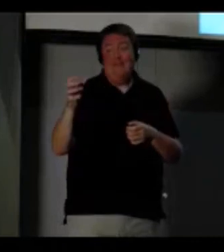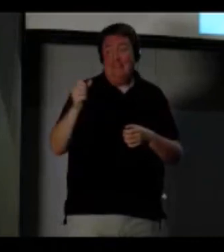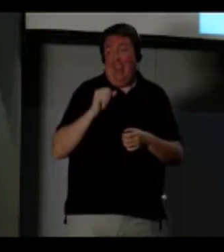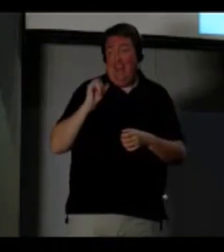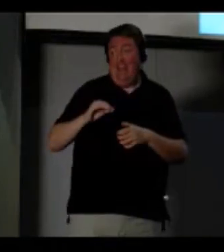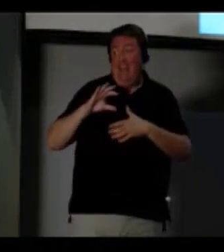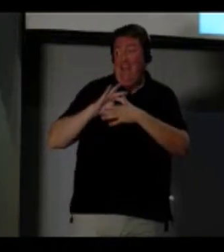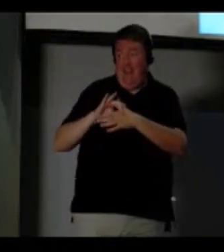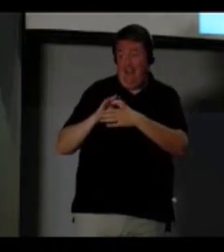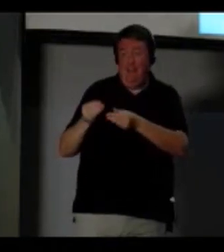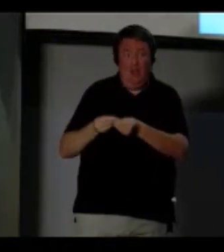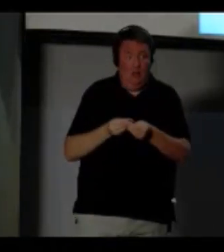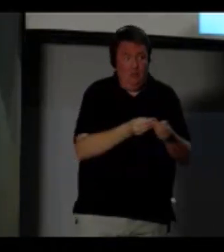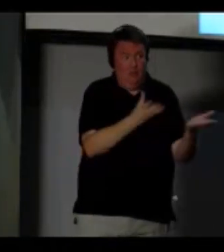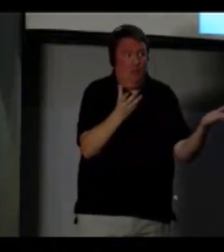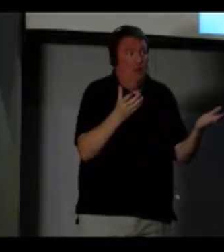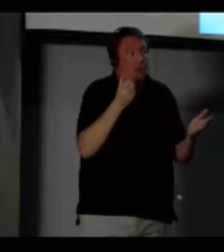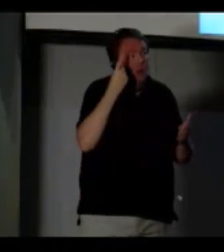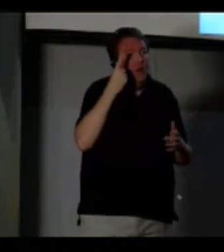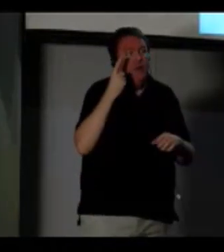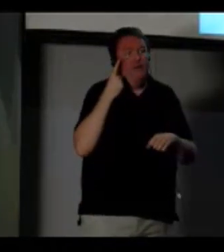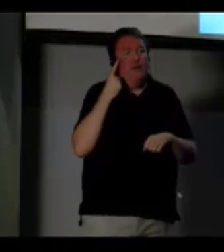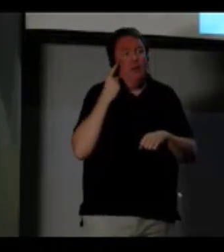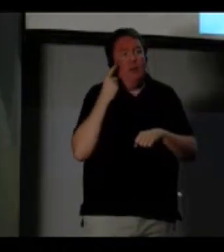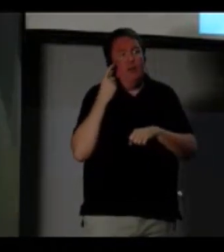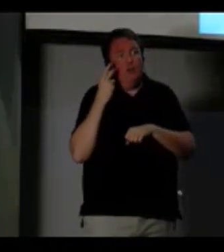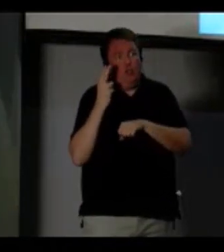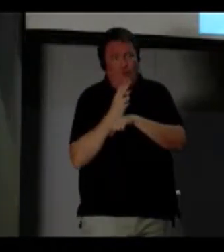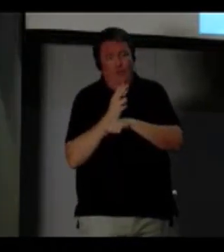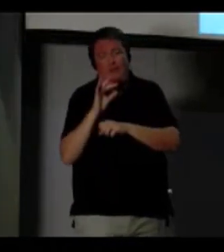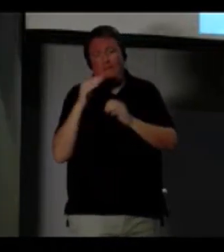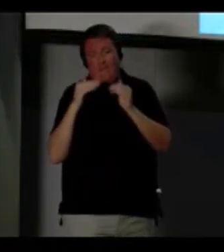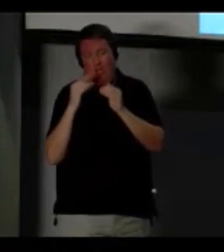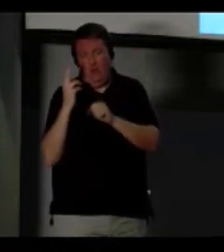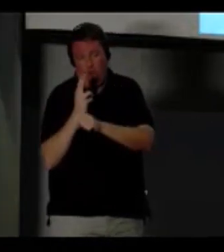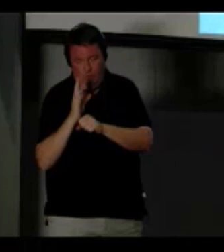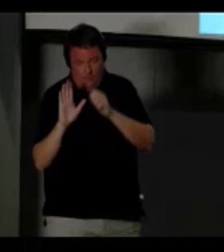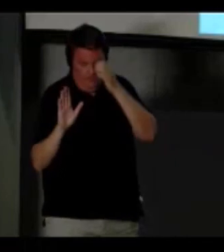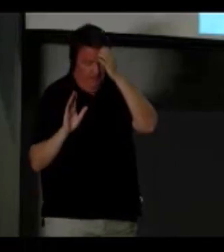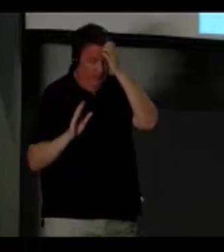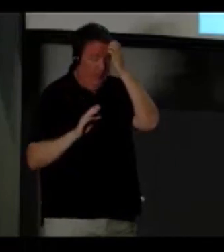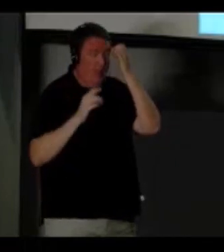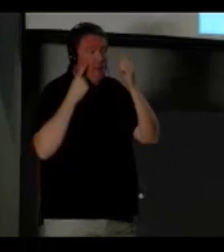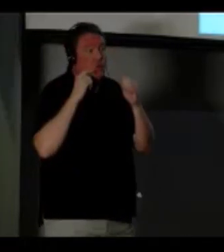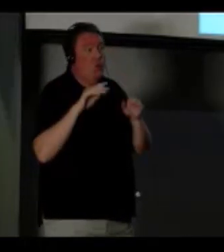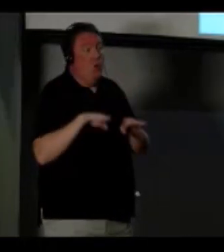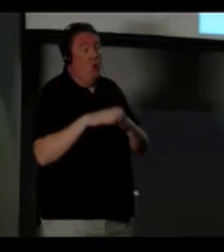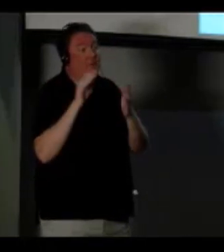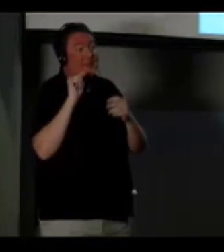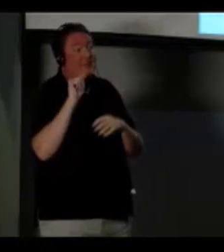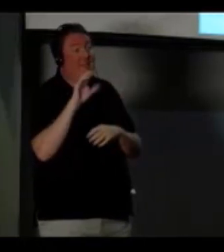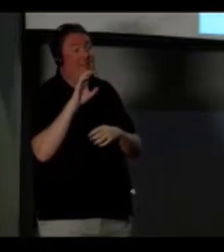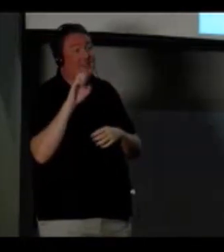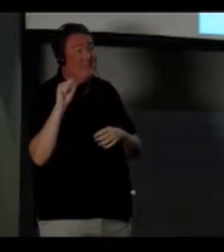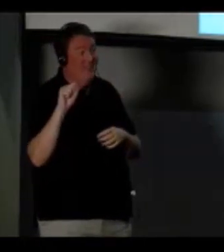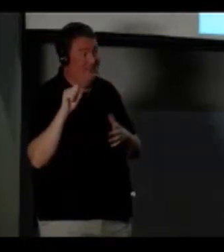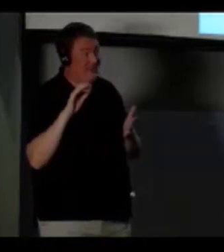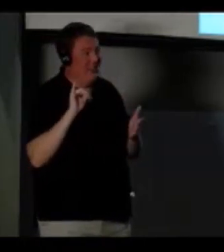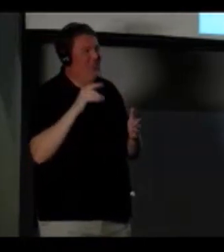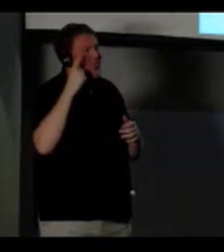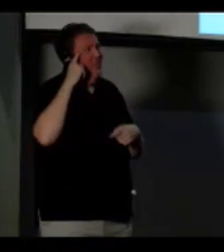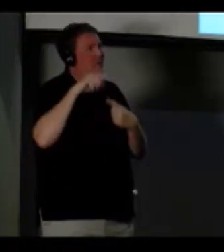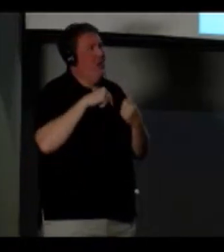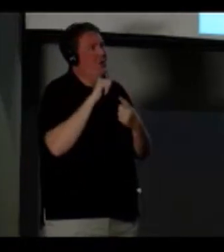available under fair use. Now, in an open access context, I would say that to the extent you think of